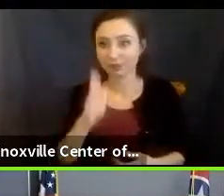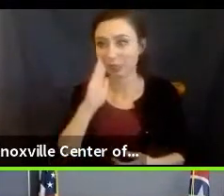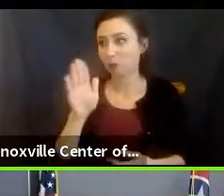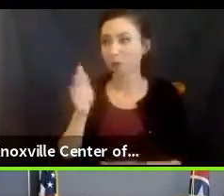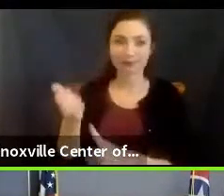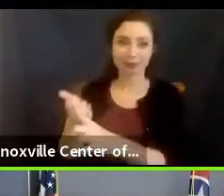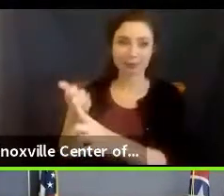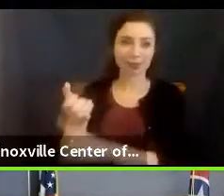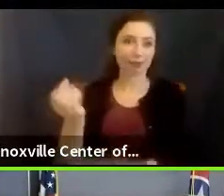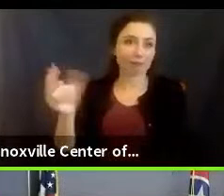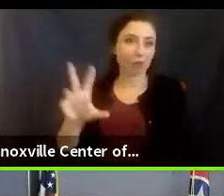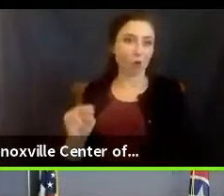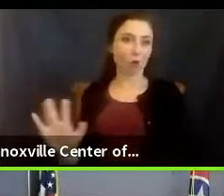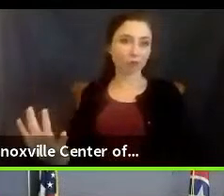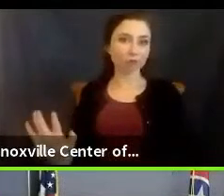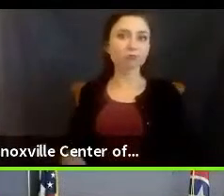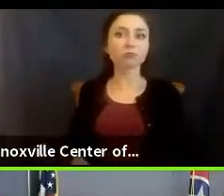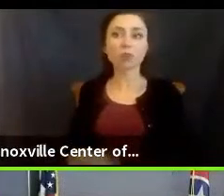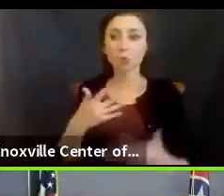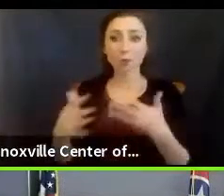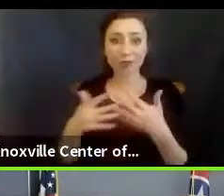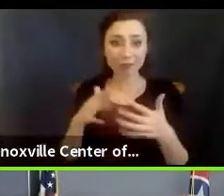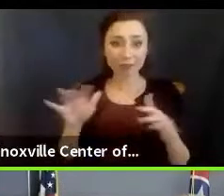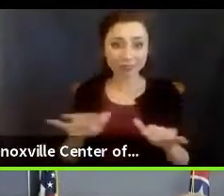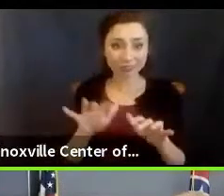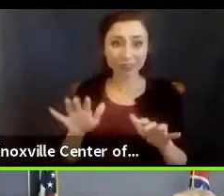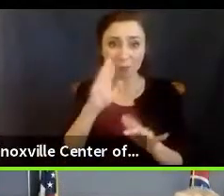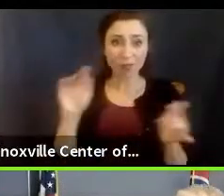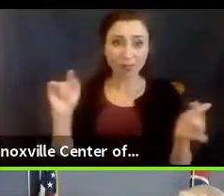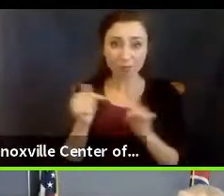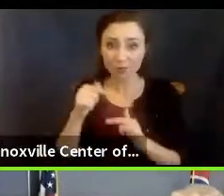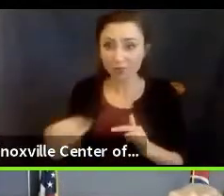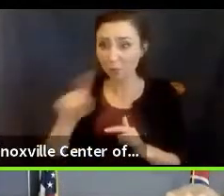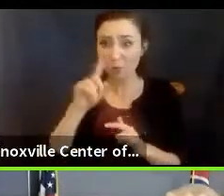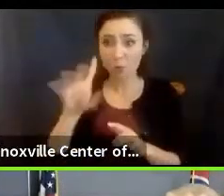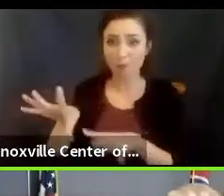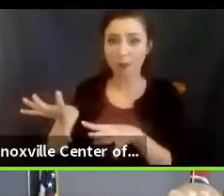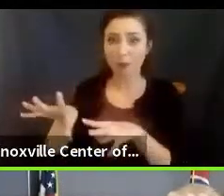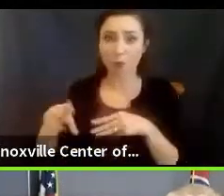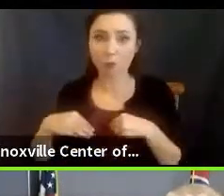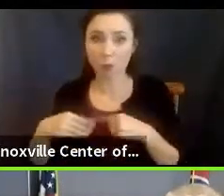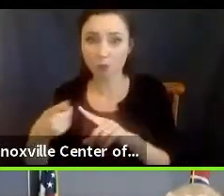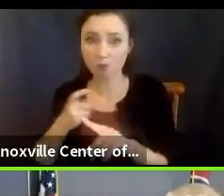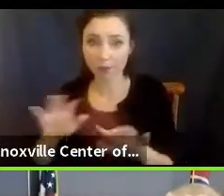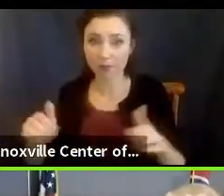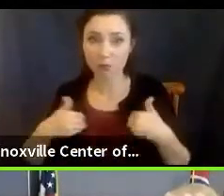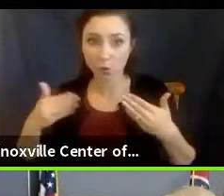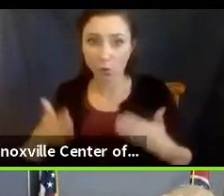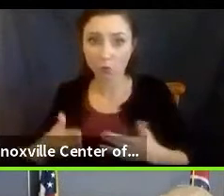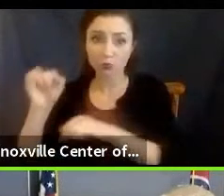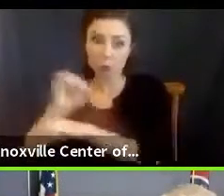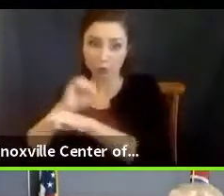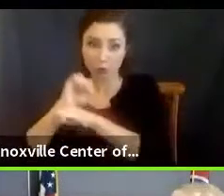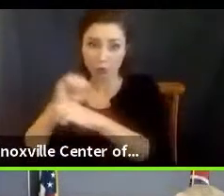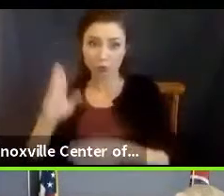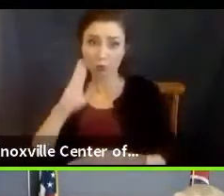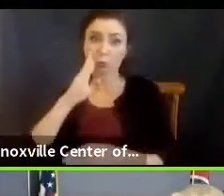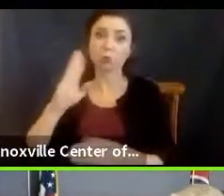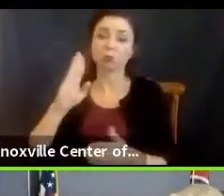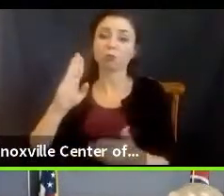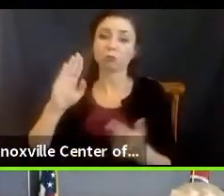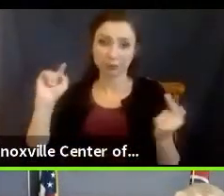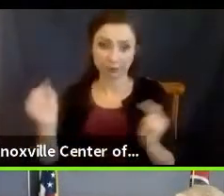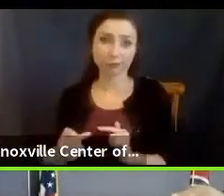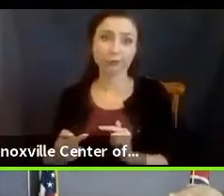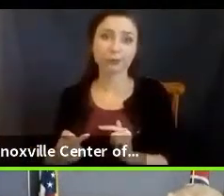own. Whatever is done to harm those businesses is going to be absorbed by the owners and by the workers. Everybody on this board,